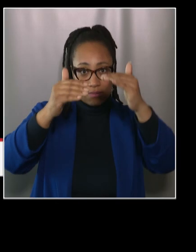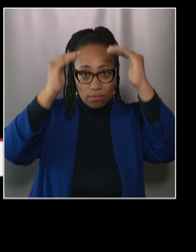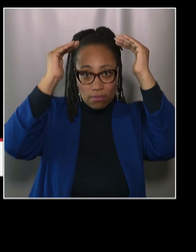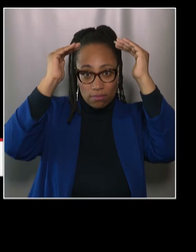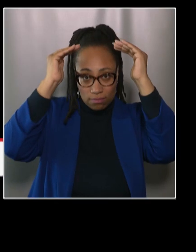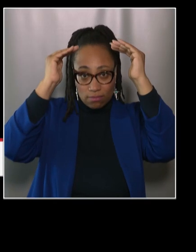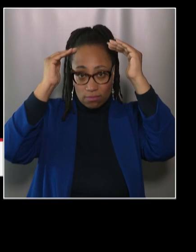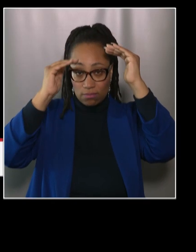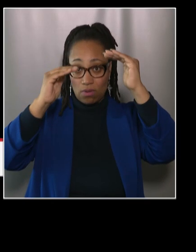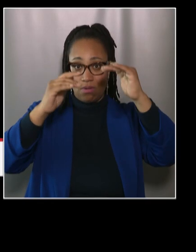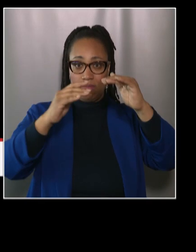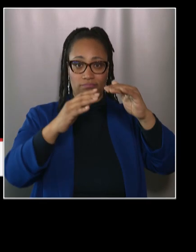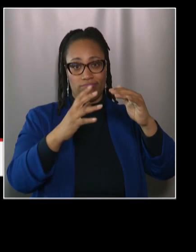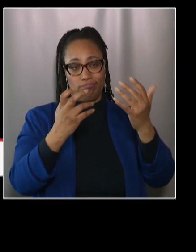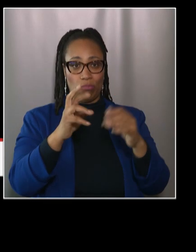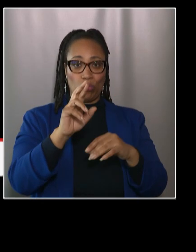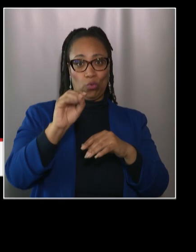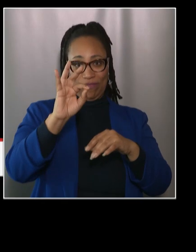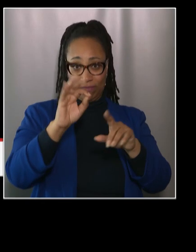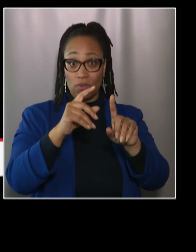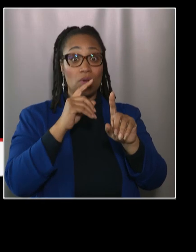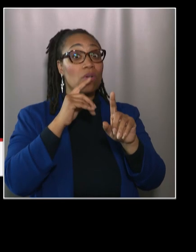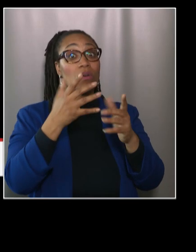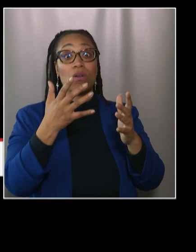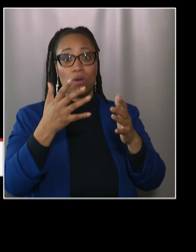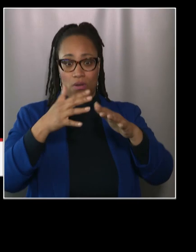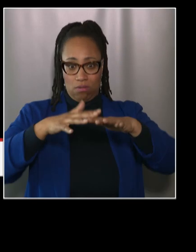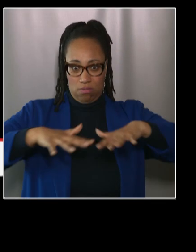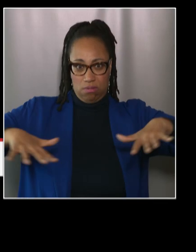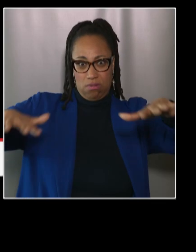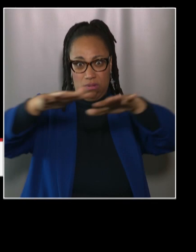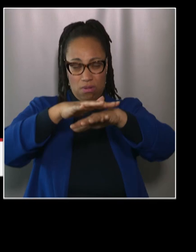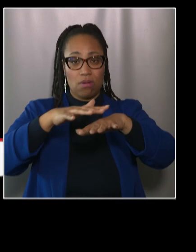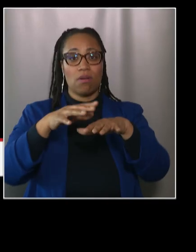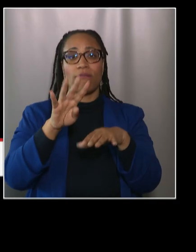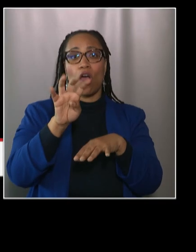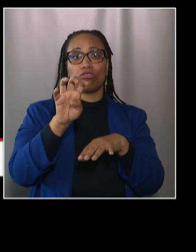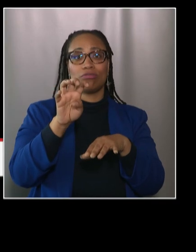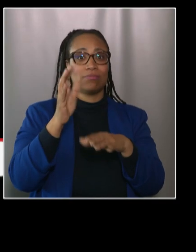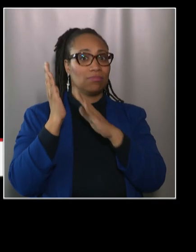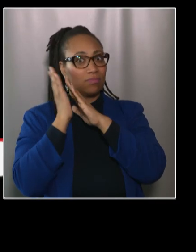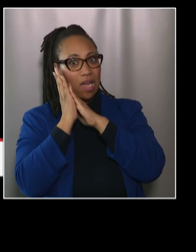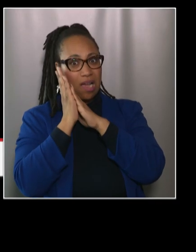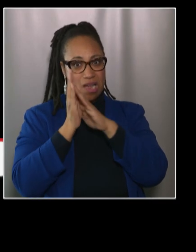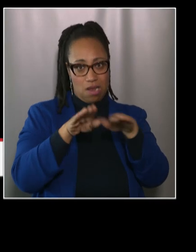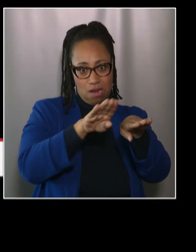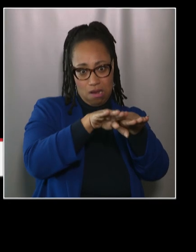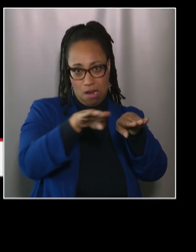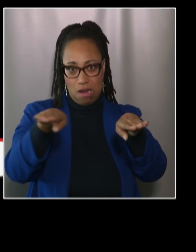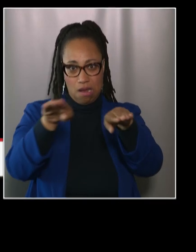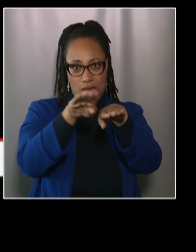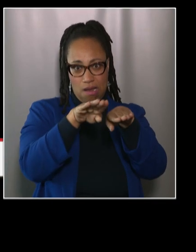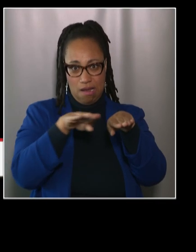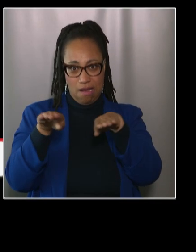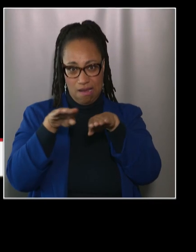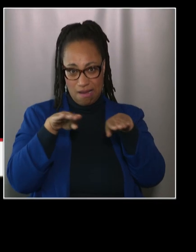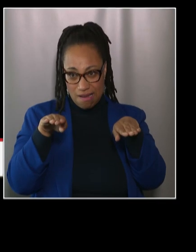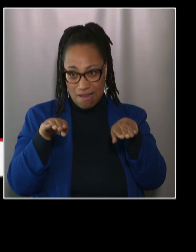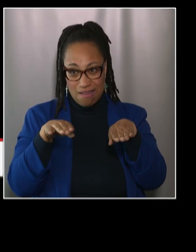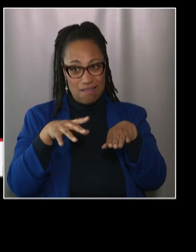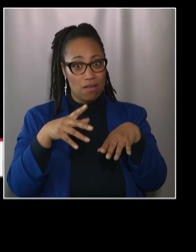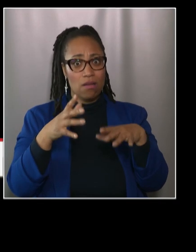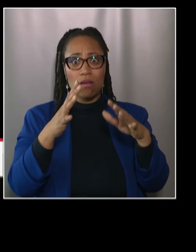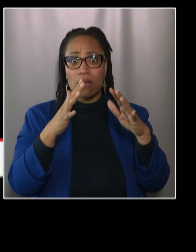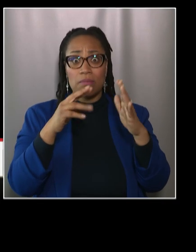and approximately 400-bed facility designed to meet the diverse needs of residents experiencing homelessness. What makes this